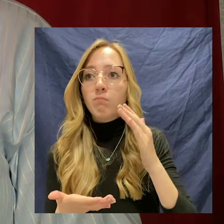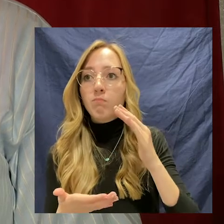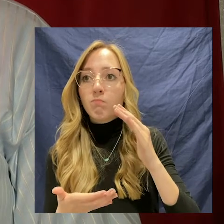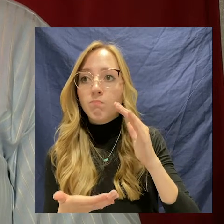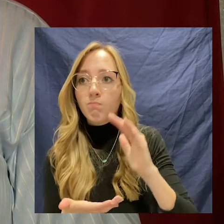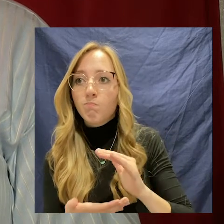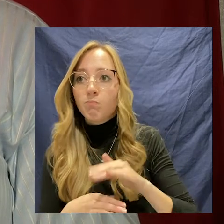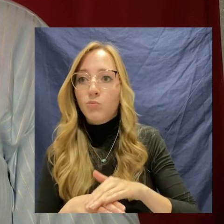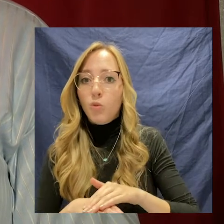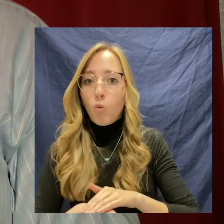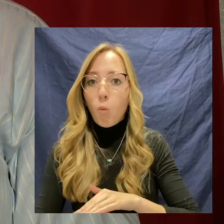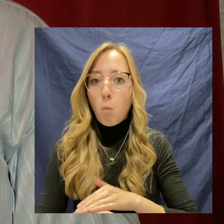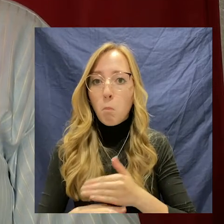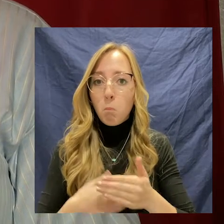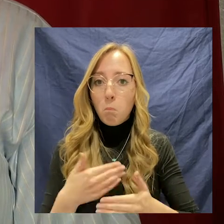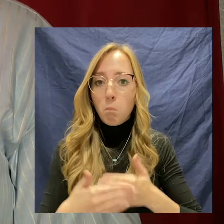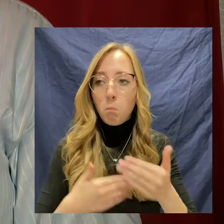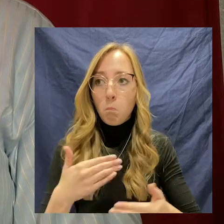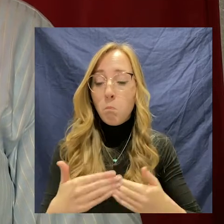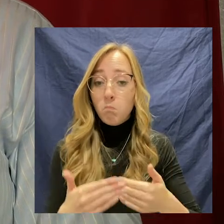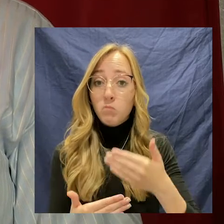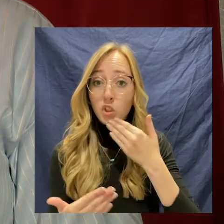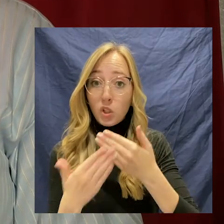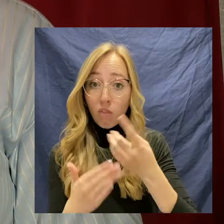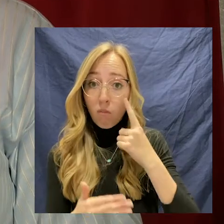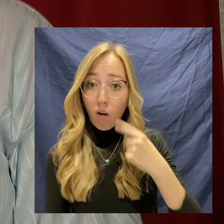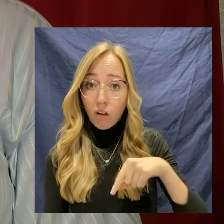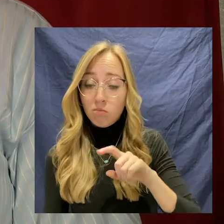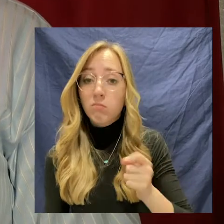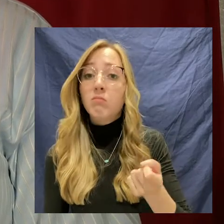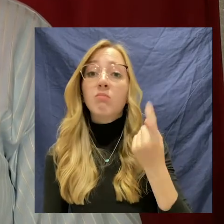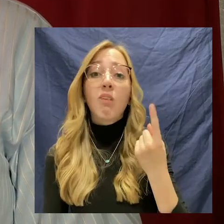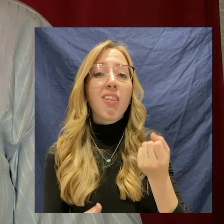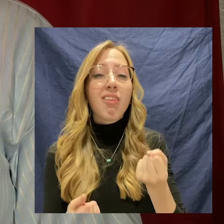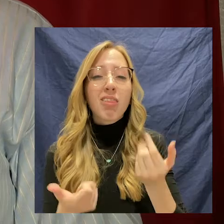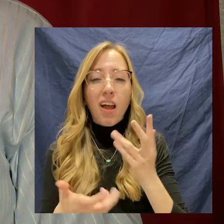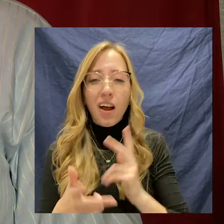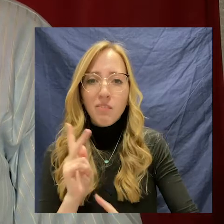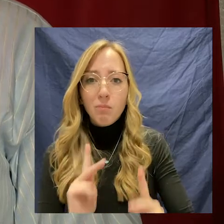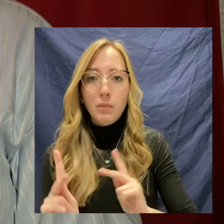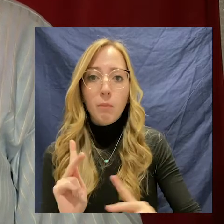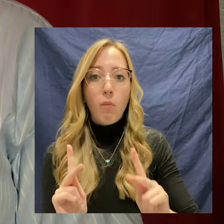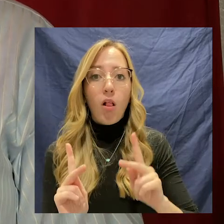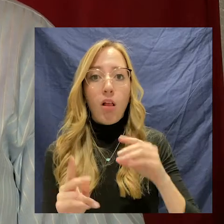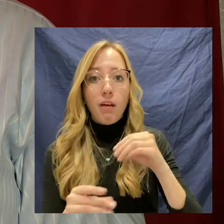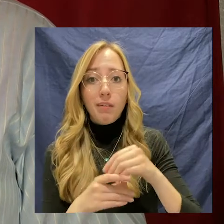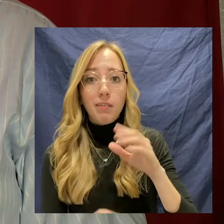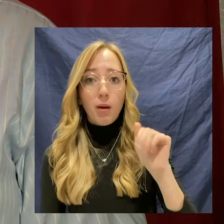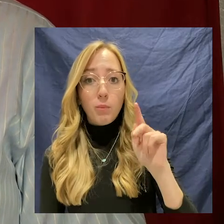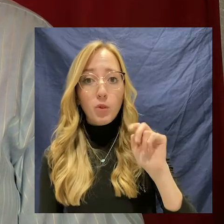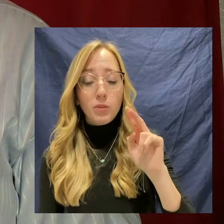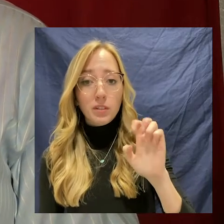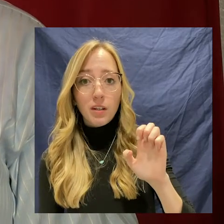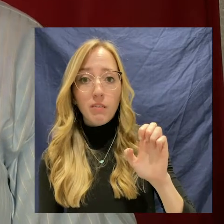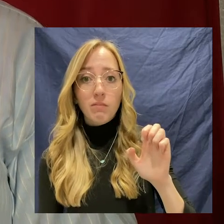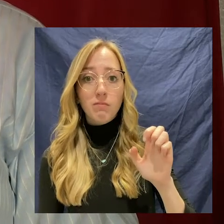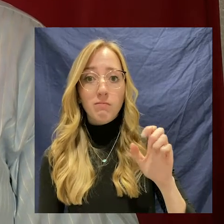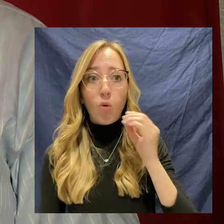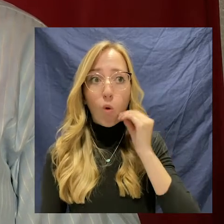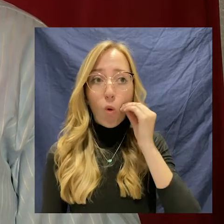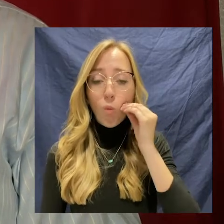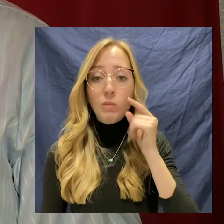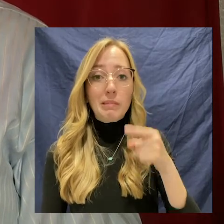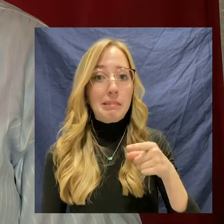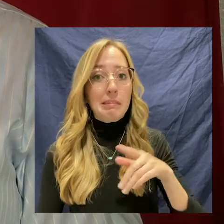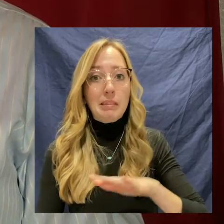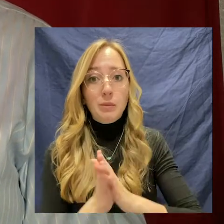lives. However, for far too many people experiencing violence and abuse in our community, this environment has been a nightmare. Since the onset